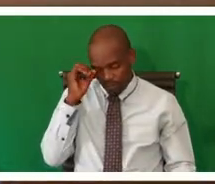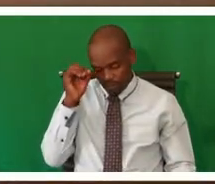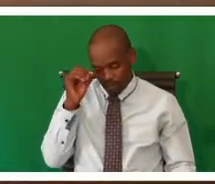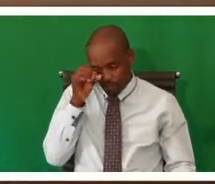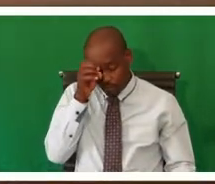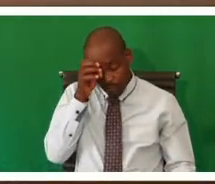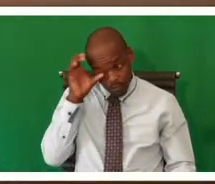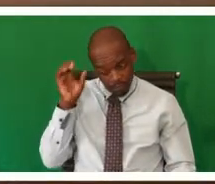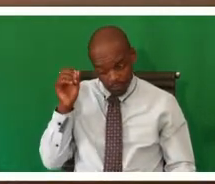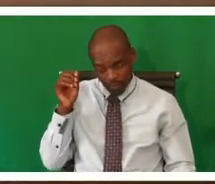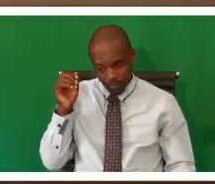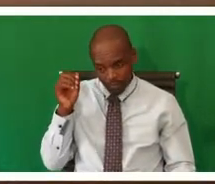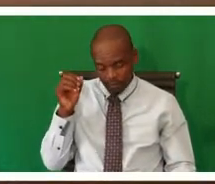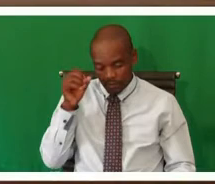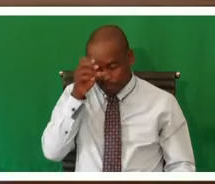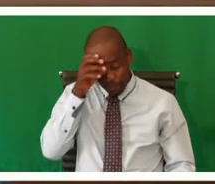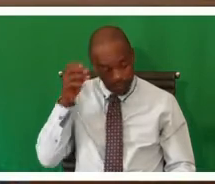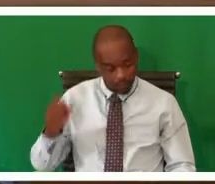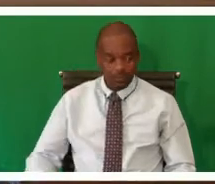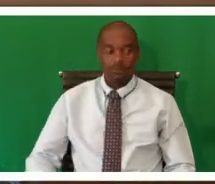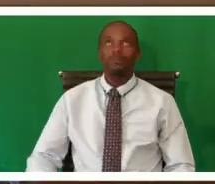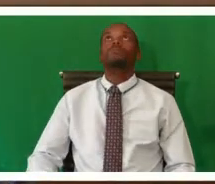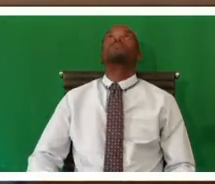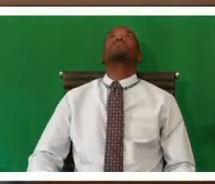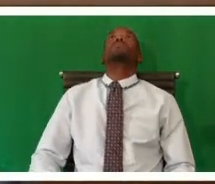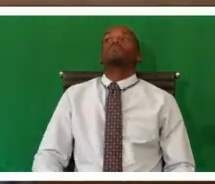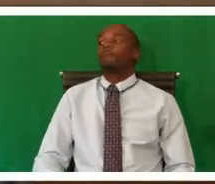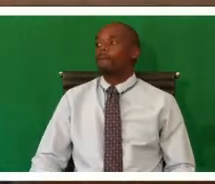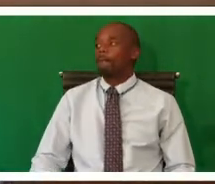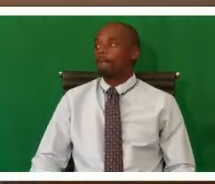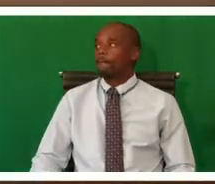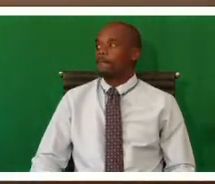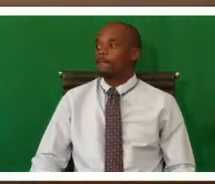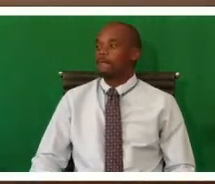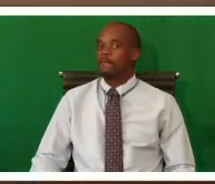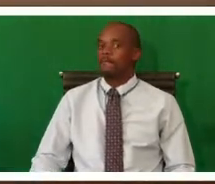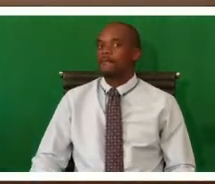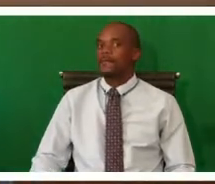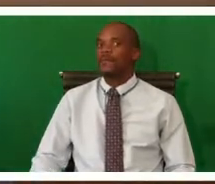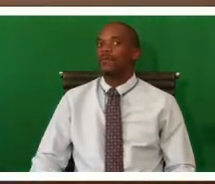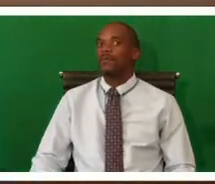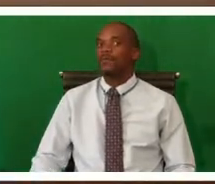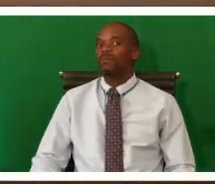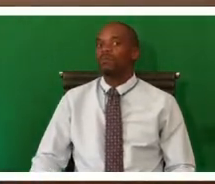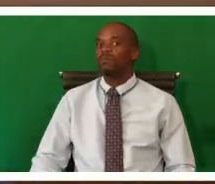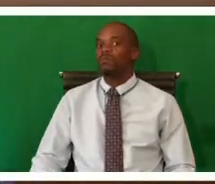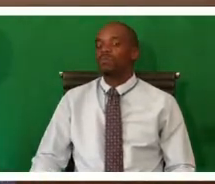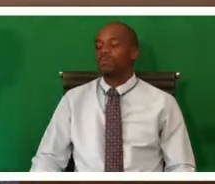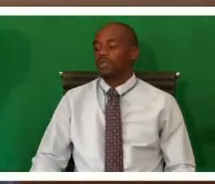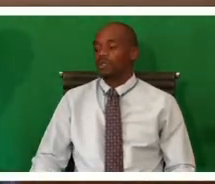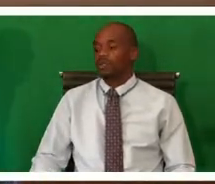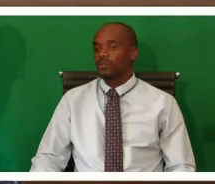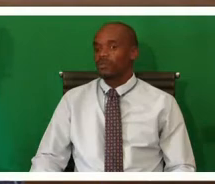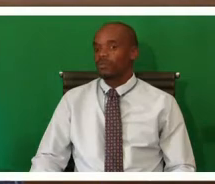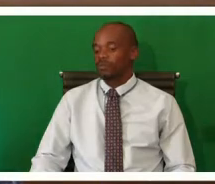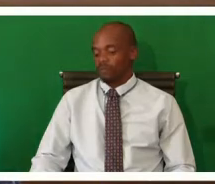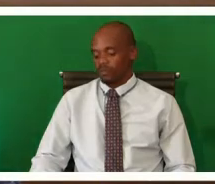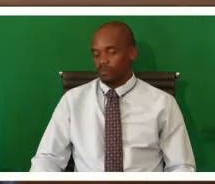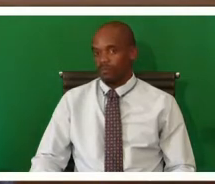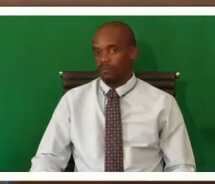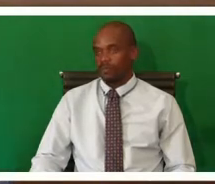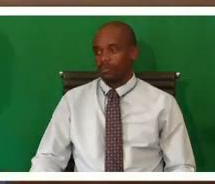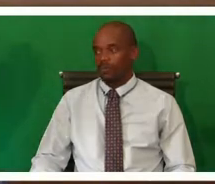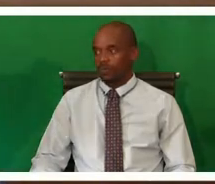the total office lease contracts. We have completed the construction of